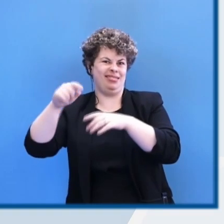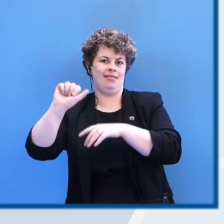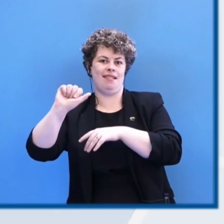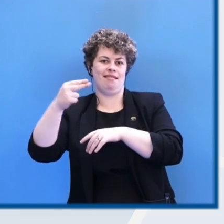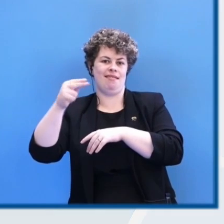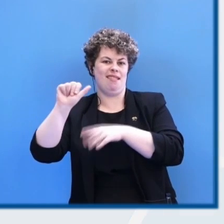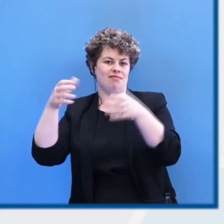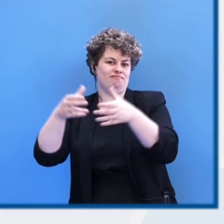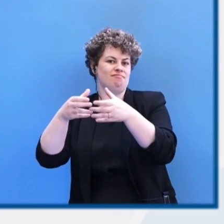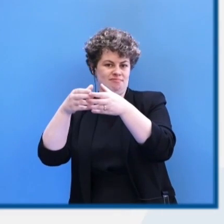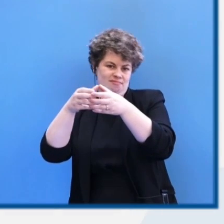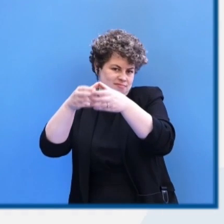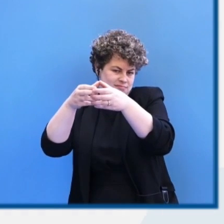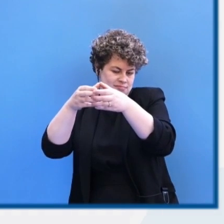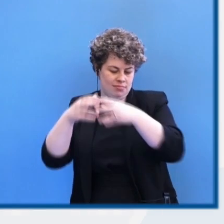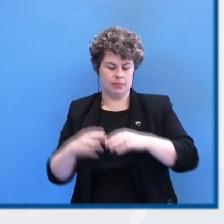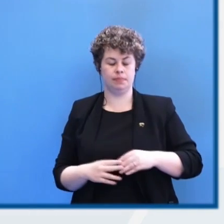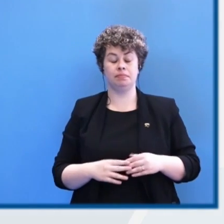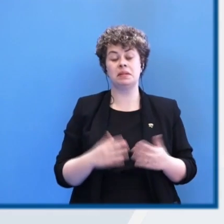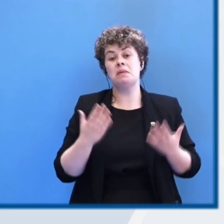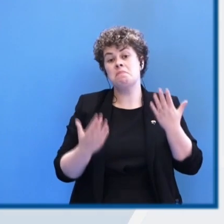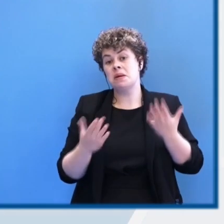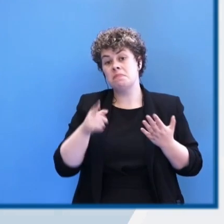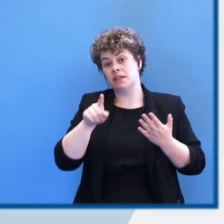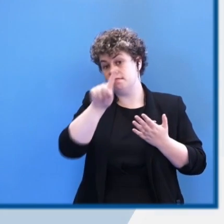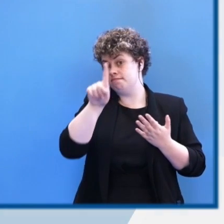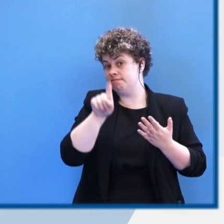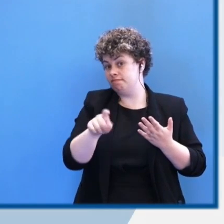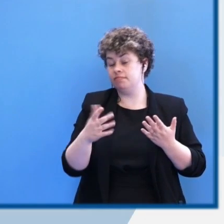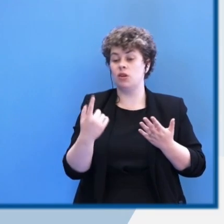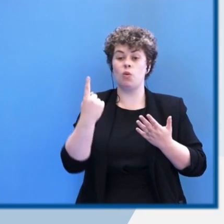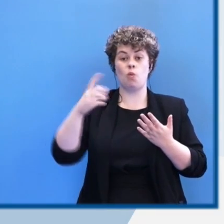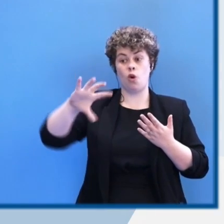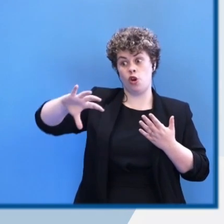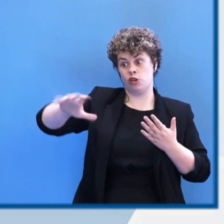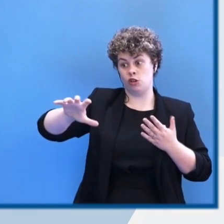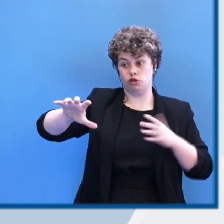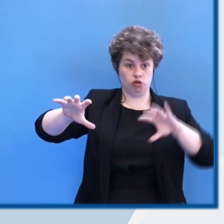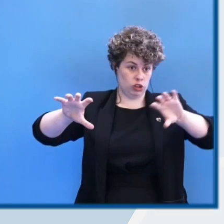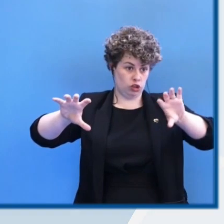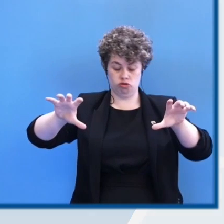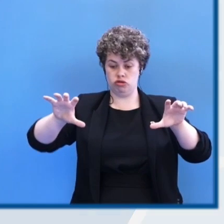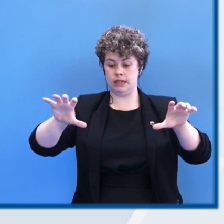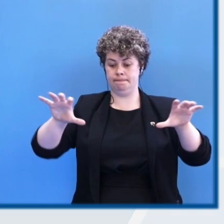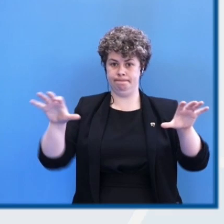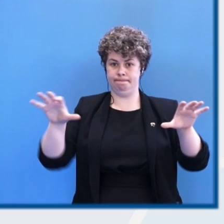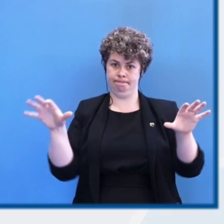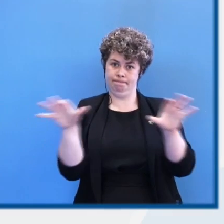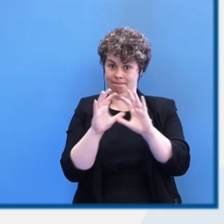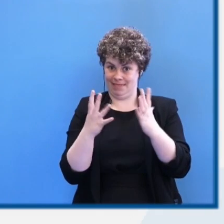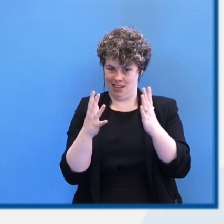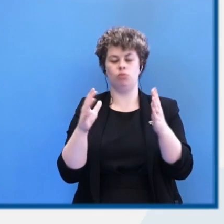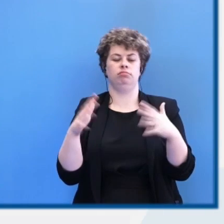it comes to doing the response of one country to another, doing it now,